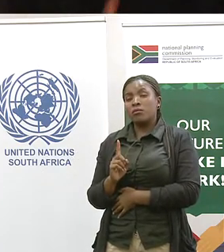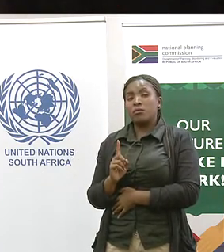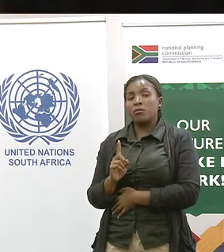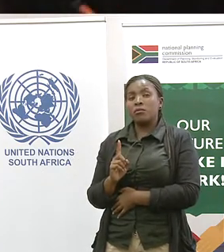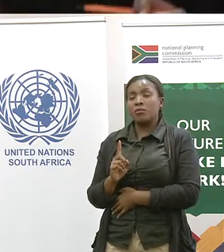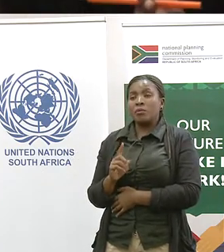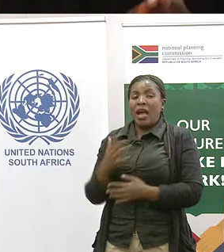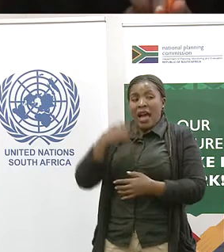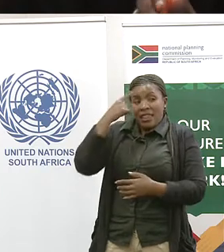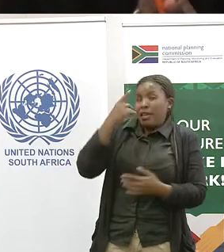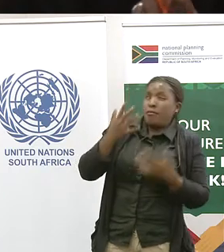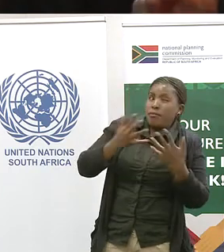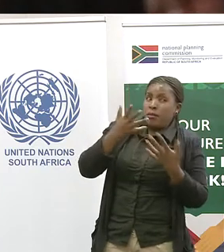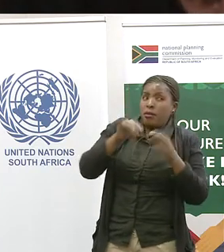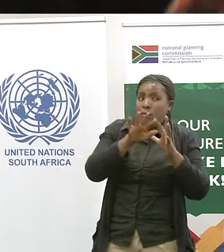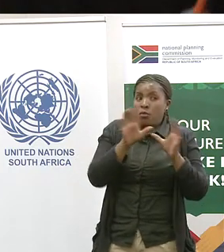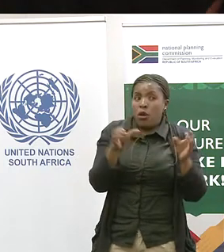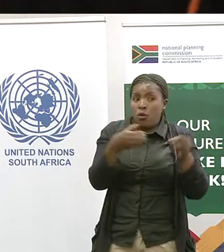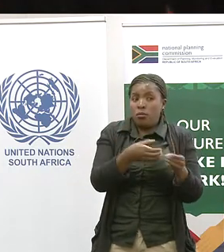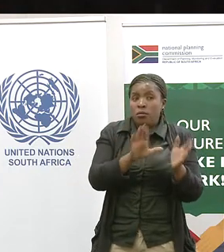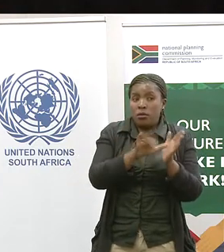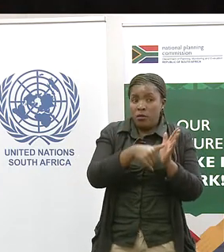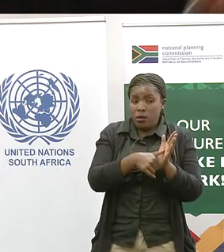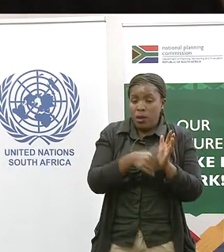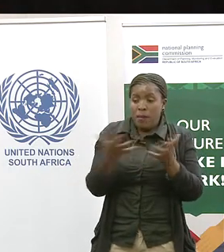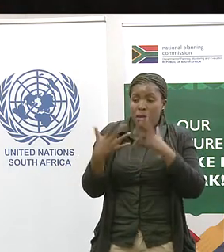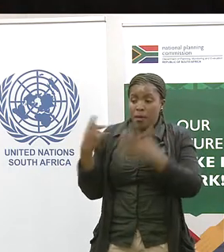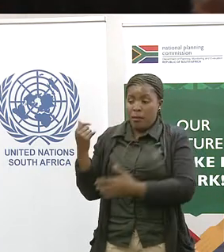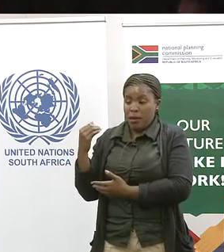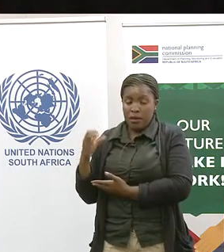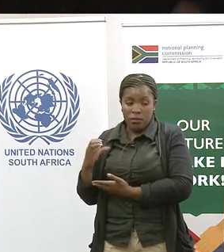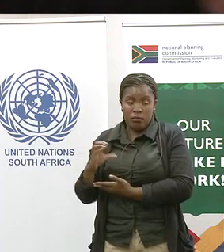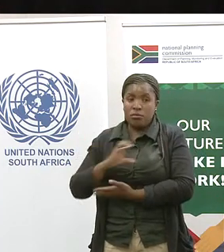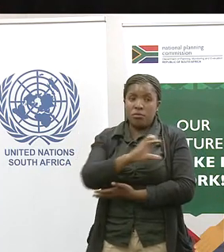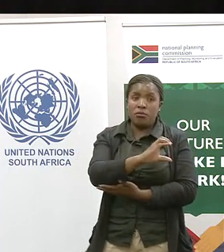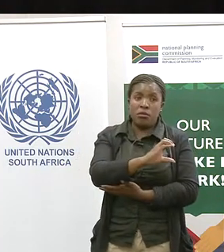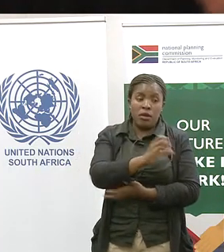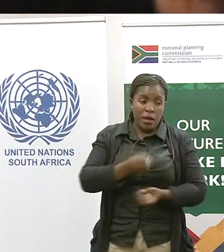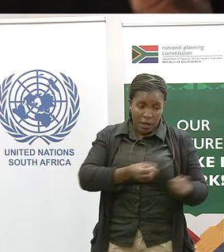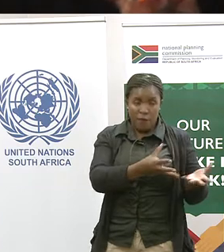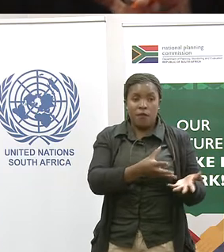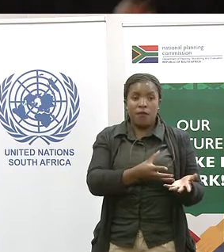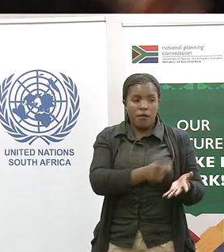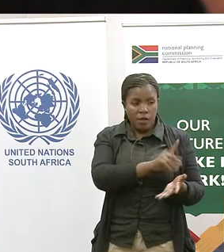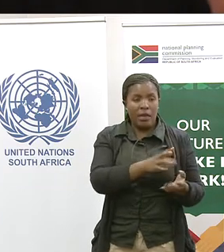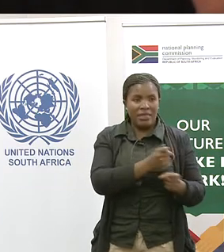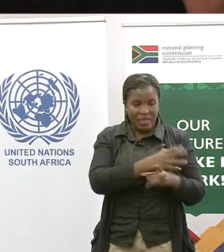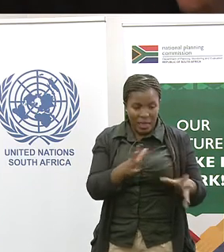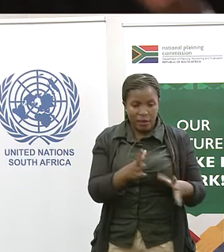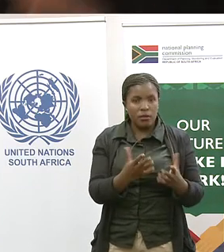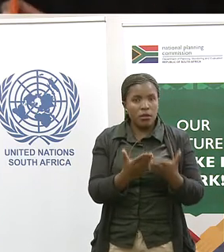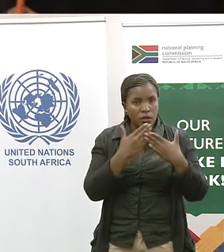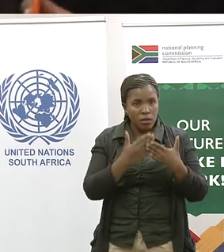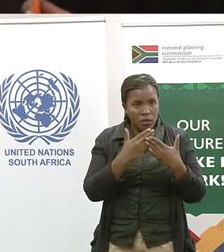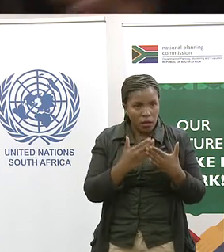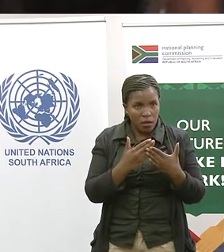disabled people can be given money to study from the primary and then high school